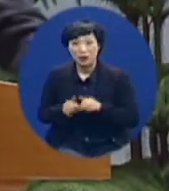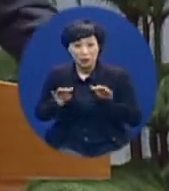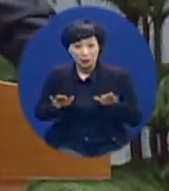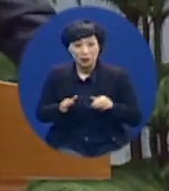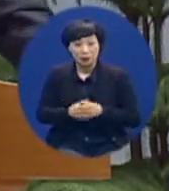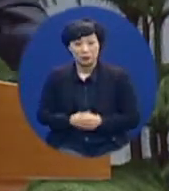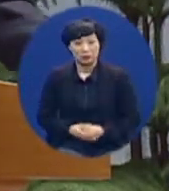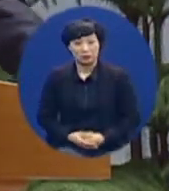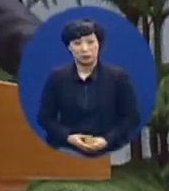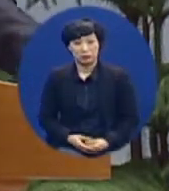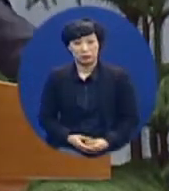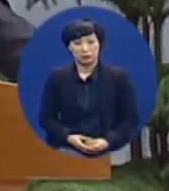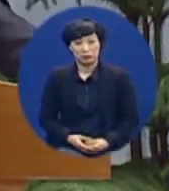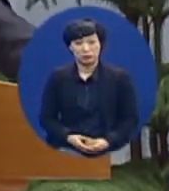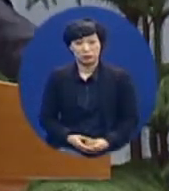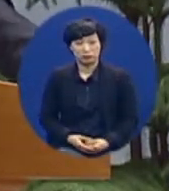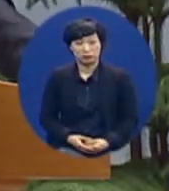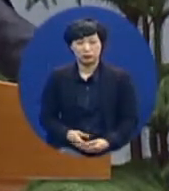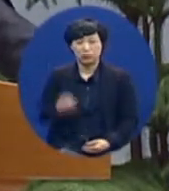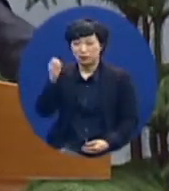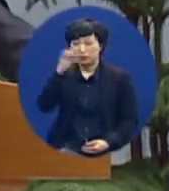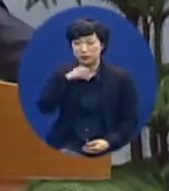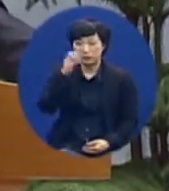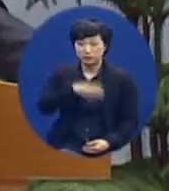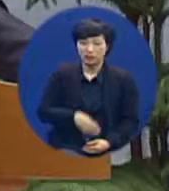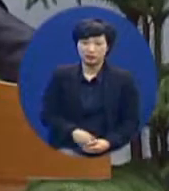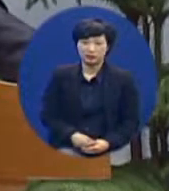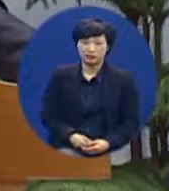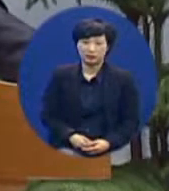But so many of them live fast.